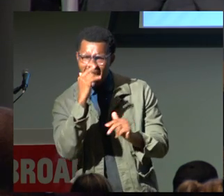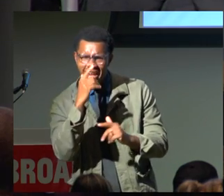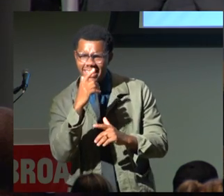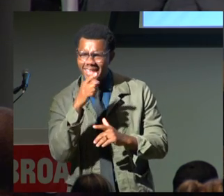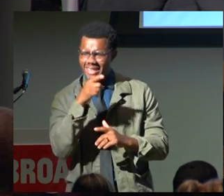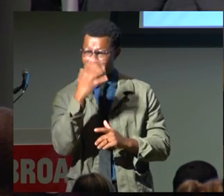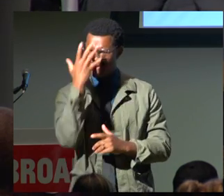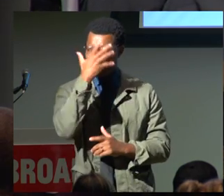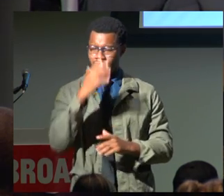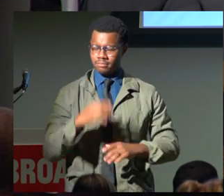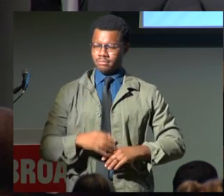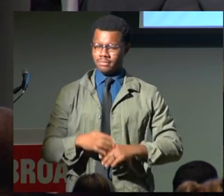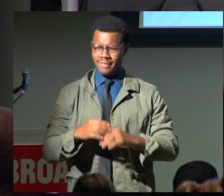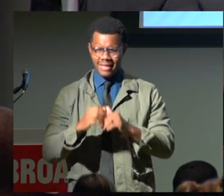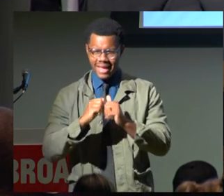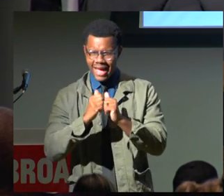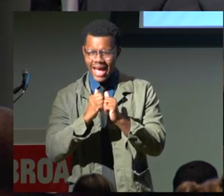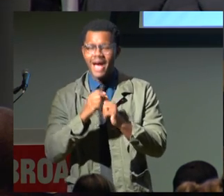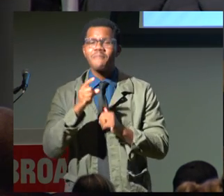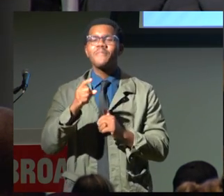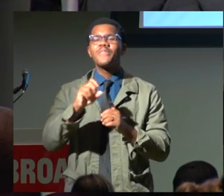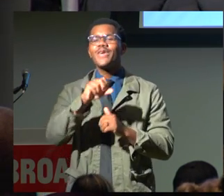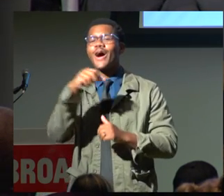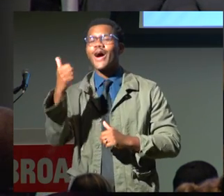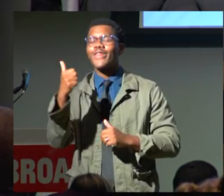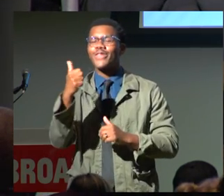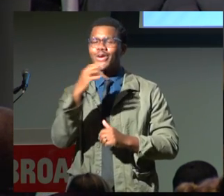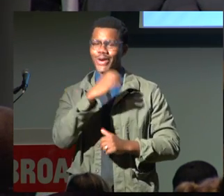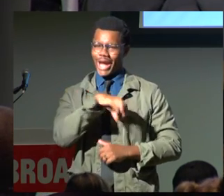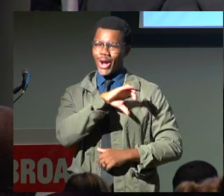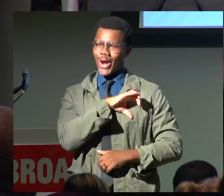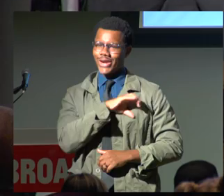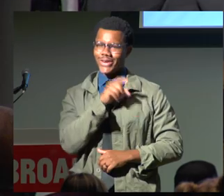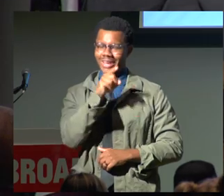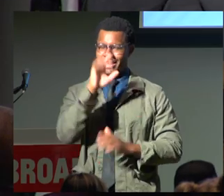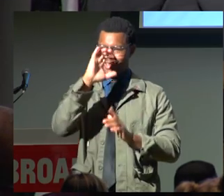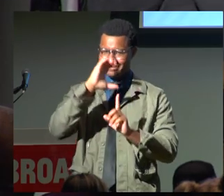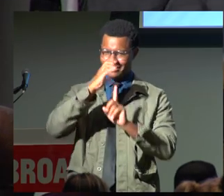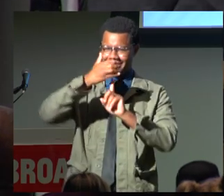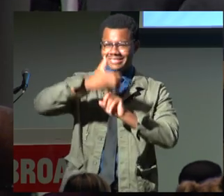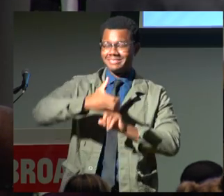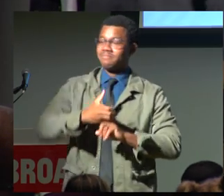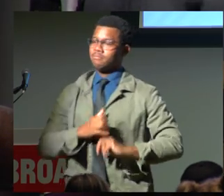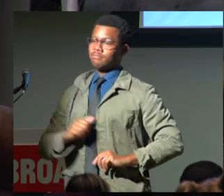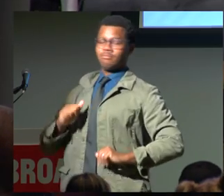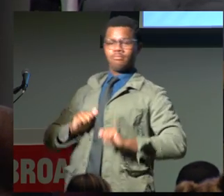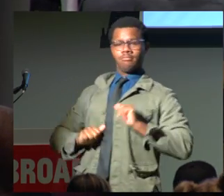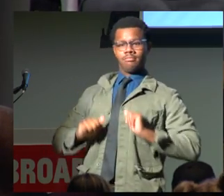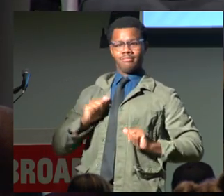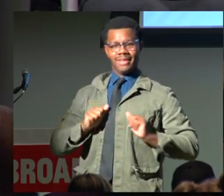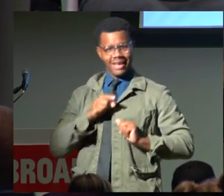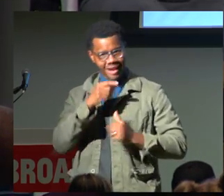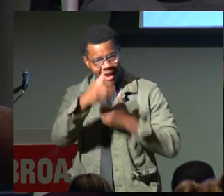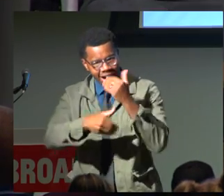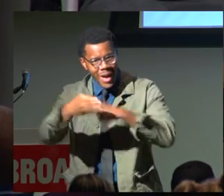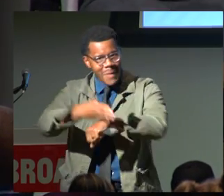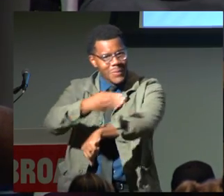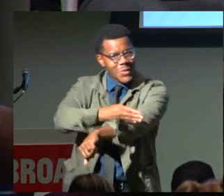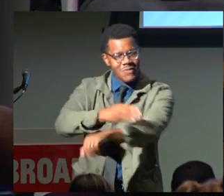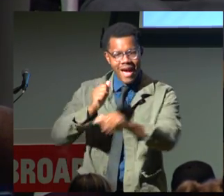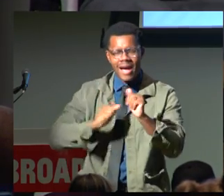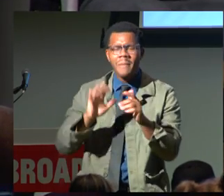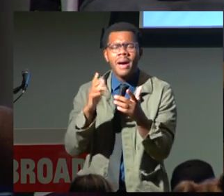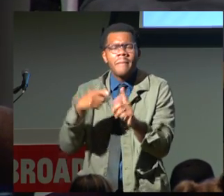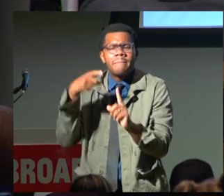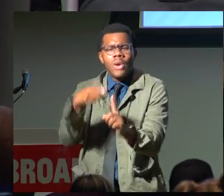face. He does the other characters. He's becoming a good actor right now. You know, maybe he's gone. You know what I mean? So I just think stay in your lane and